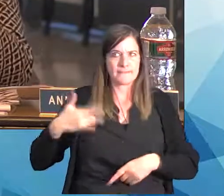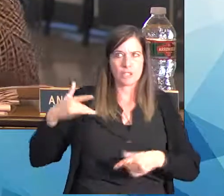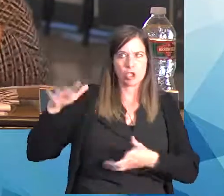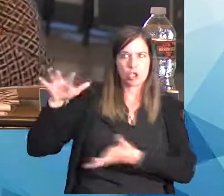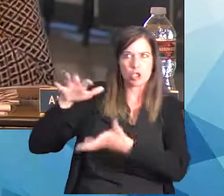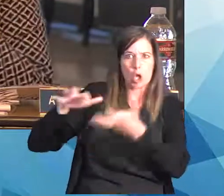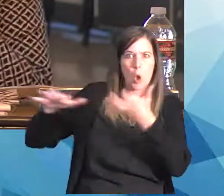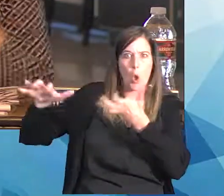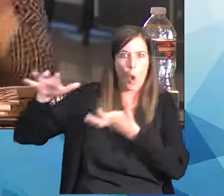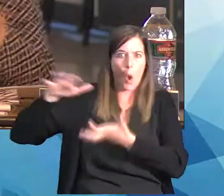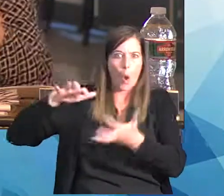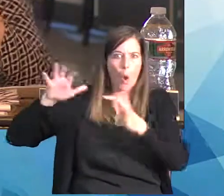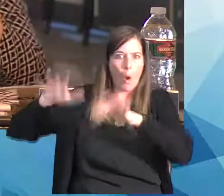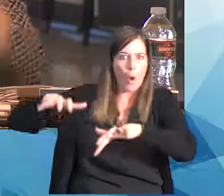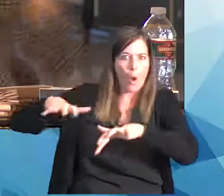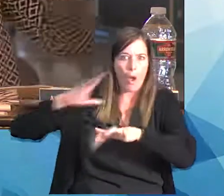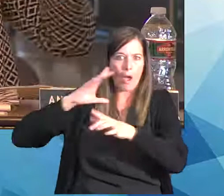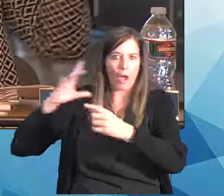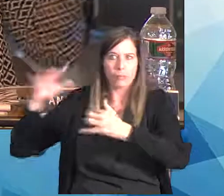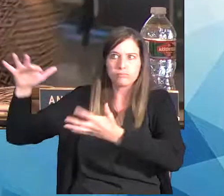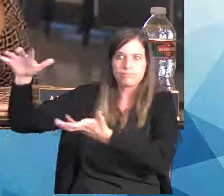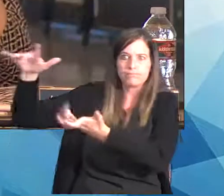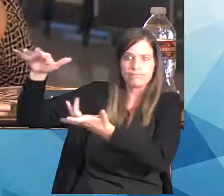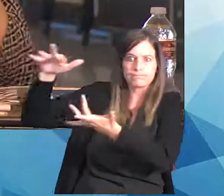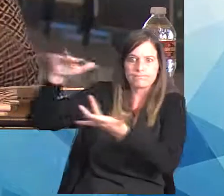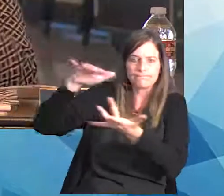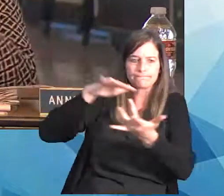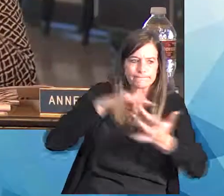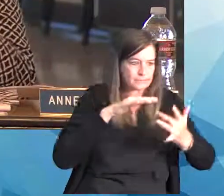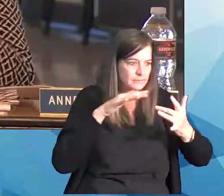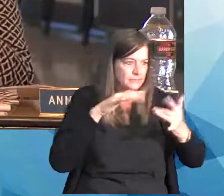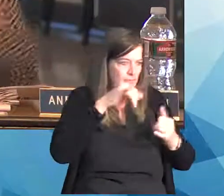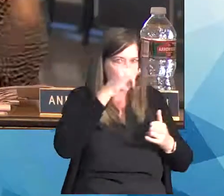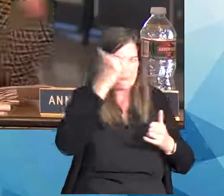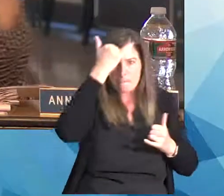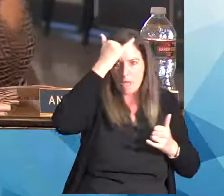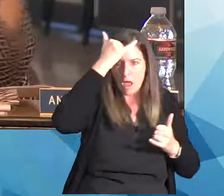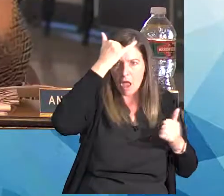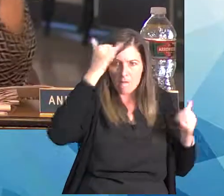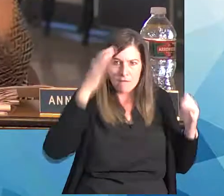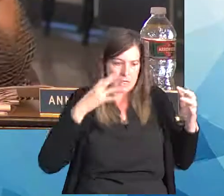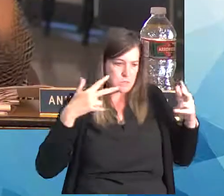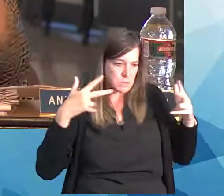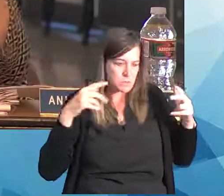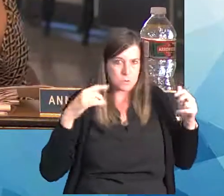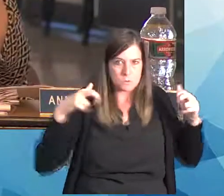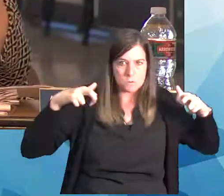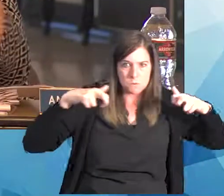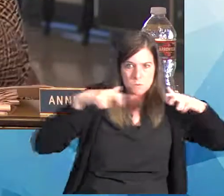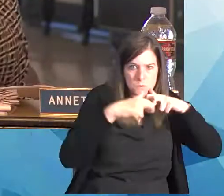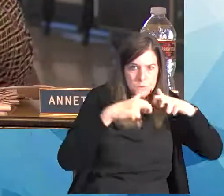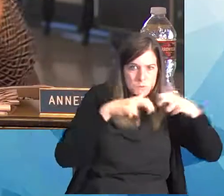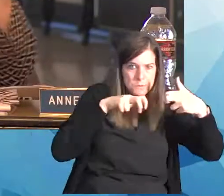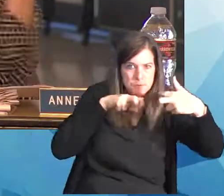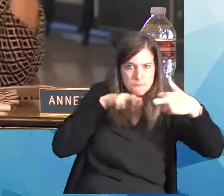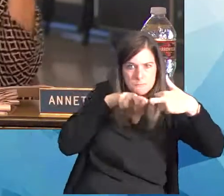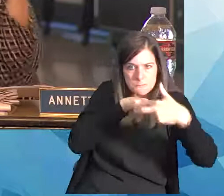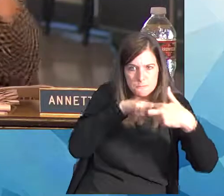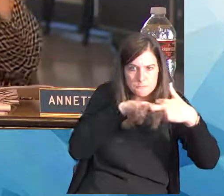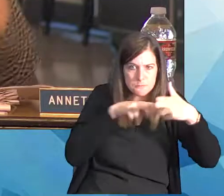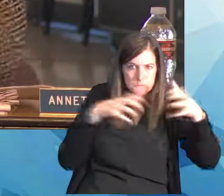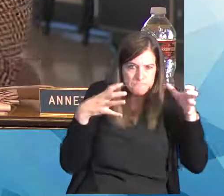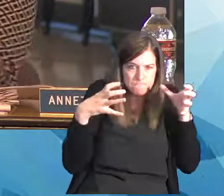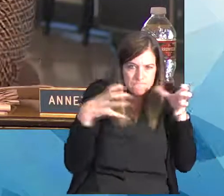coming, what they do is they come together as a herd. They pack together, and then